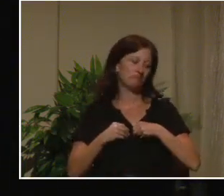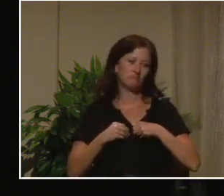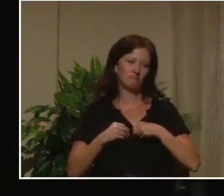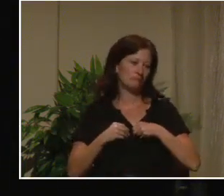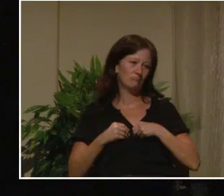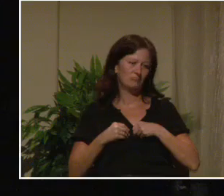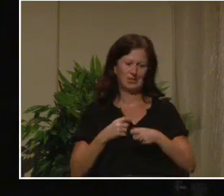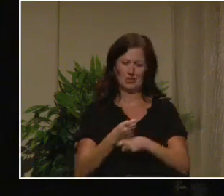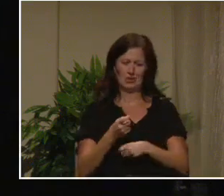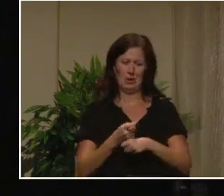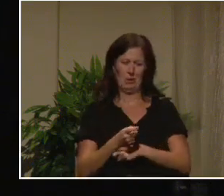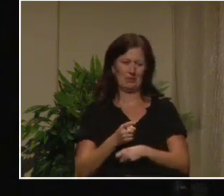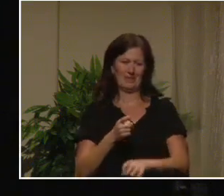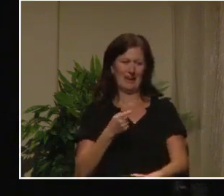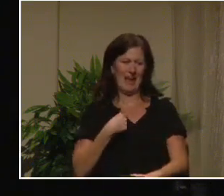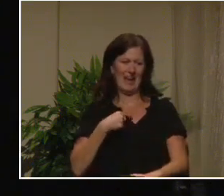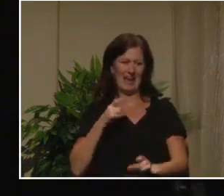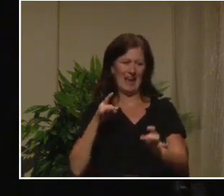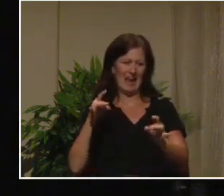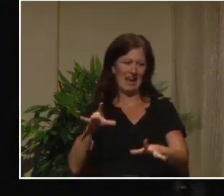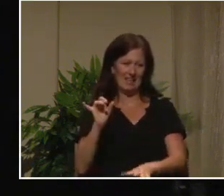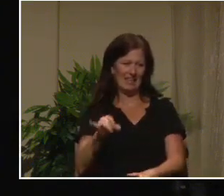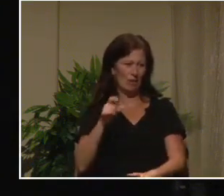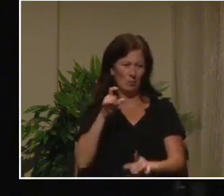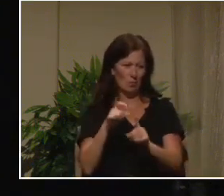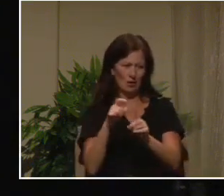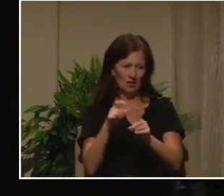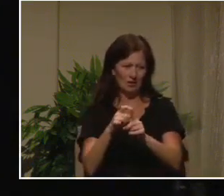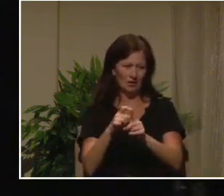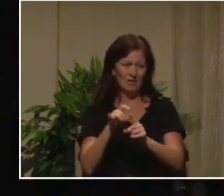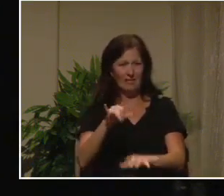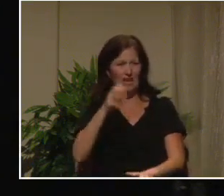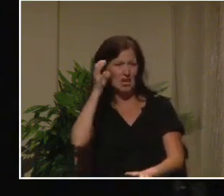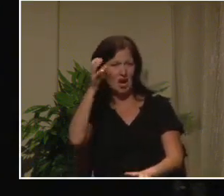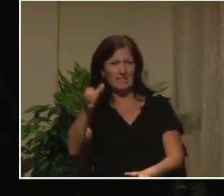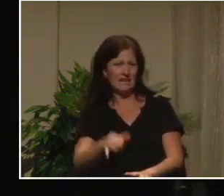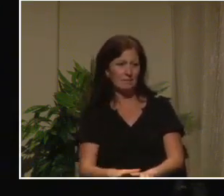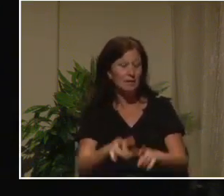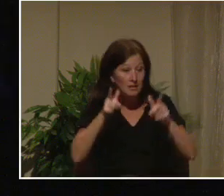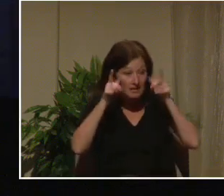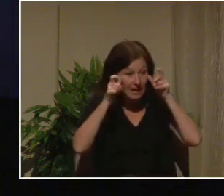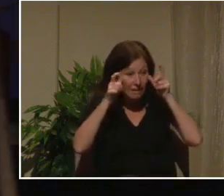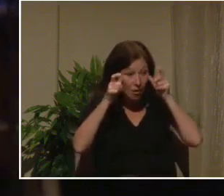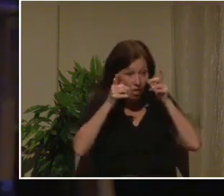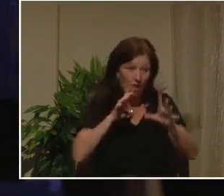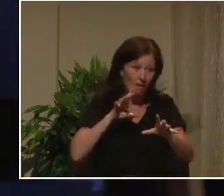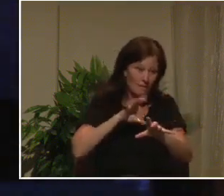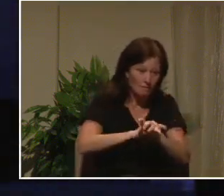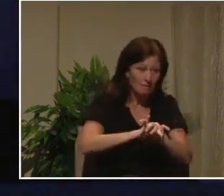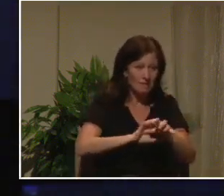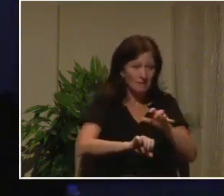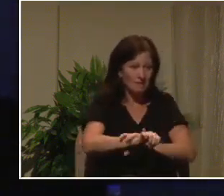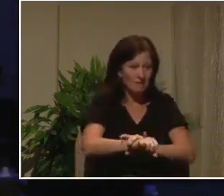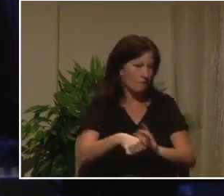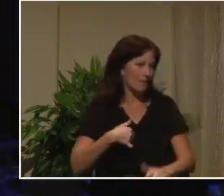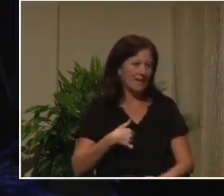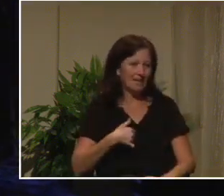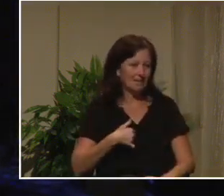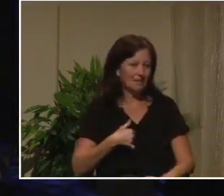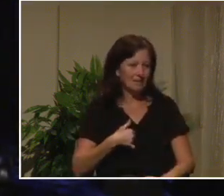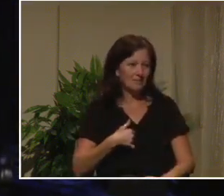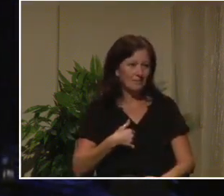It was a joke, just hearing the words, just hearing the concepts. This is where the devil had me in my darkness, that the very